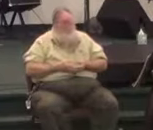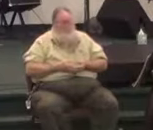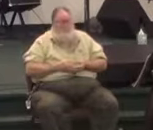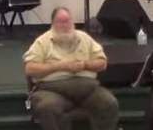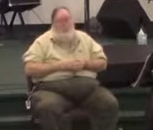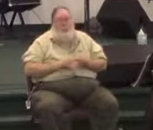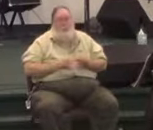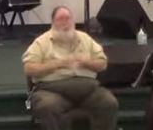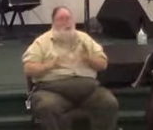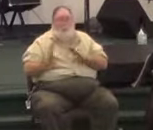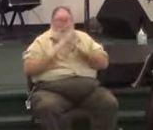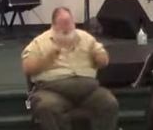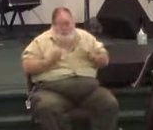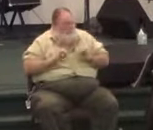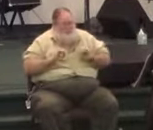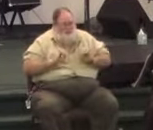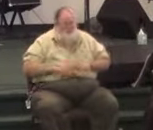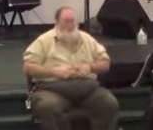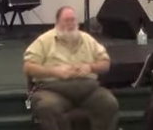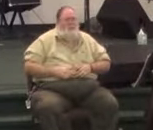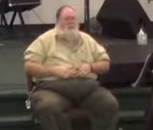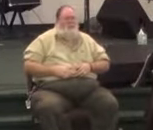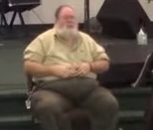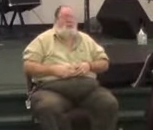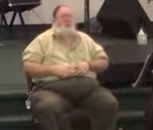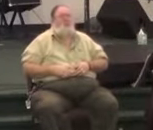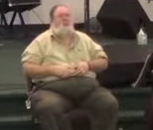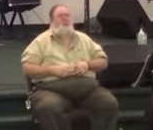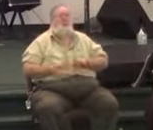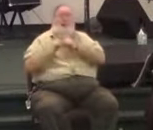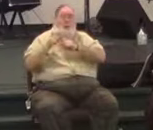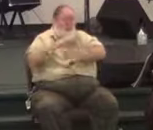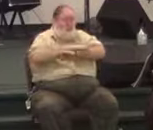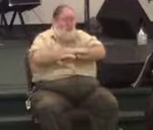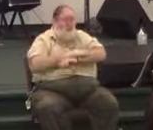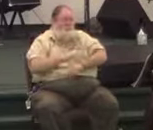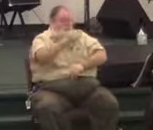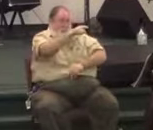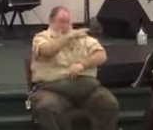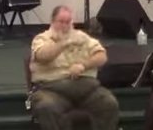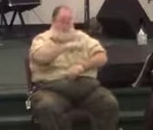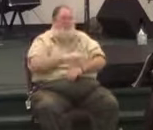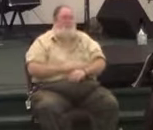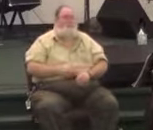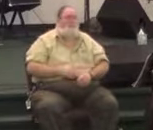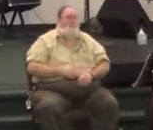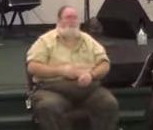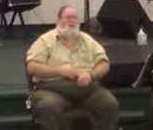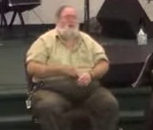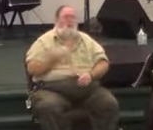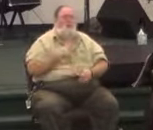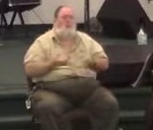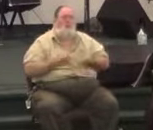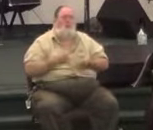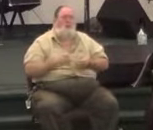out there just around the double doors there at the entrance. And we want you to drop your offering in there and give it to the